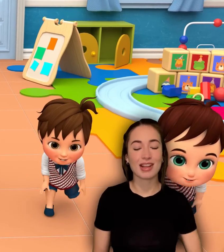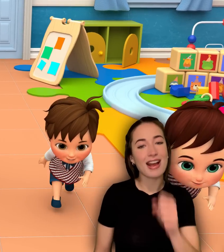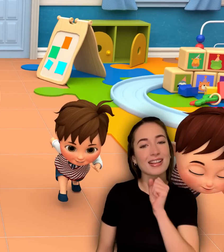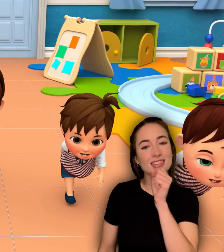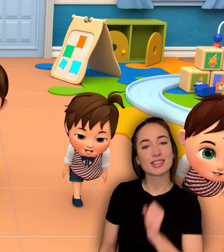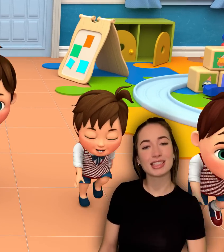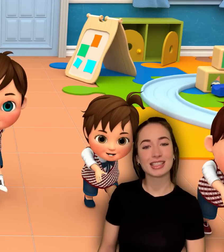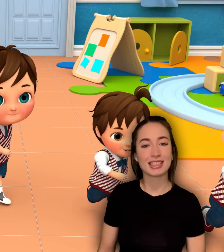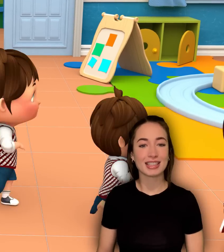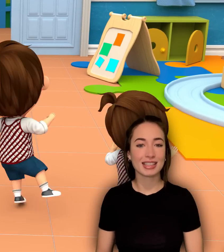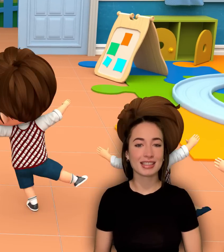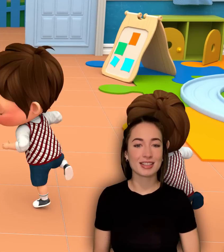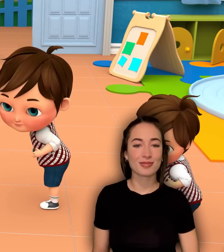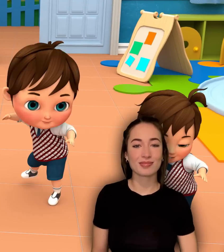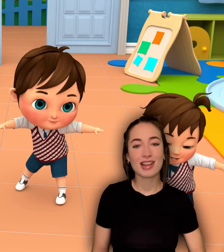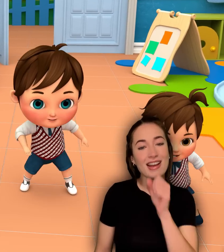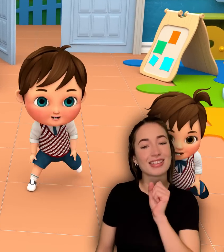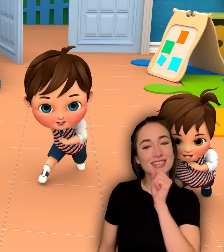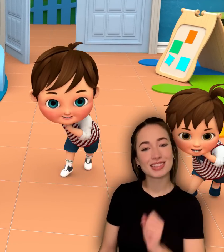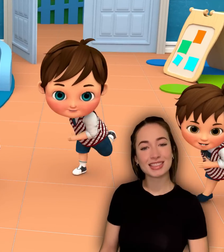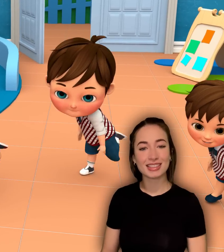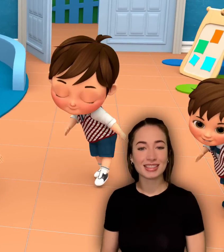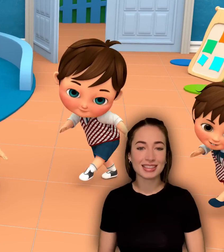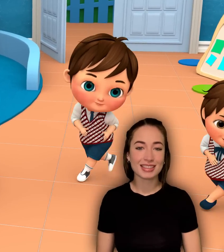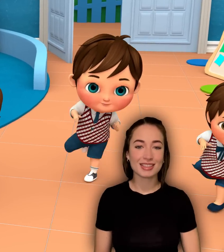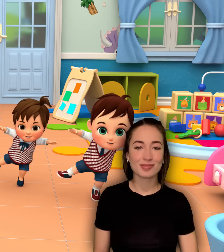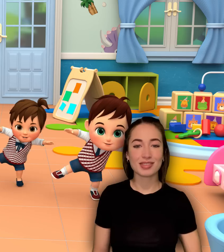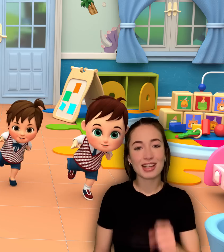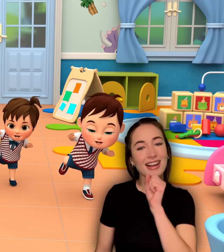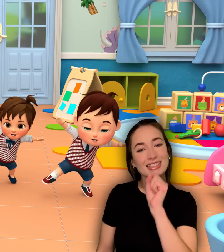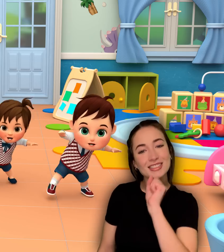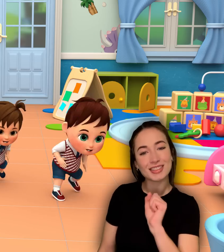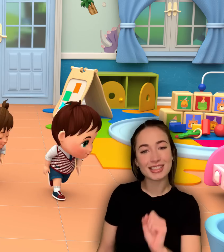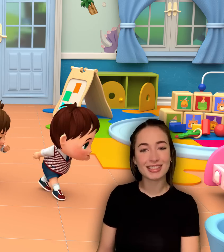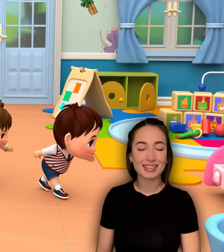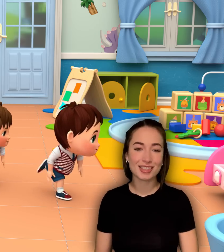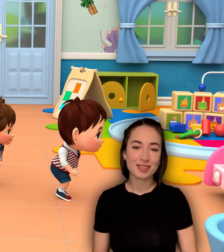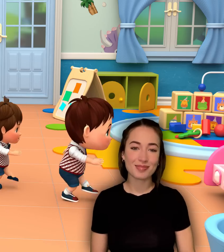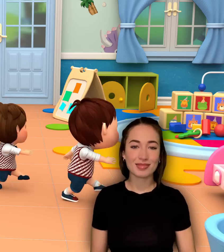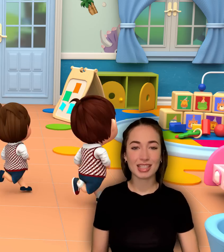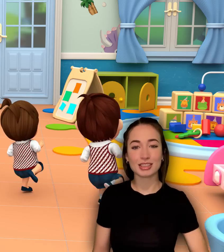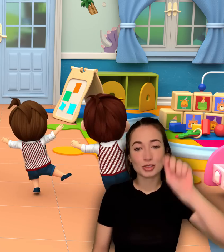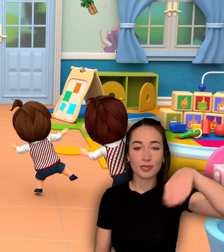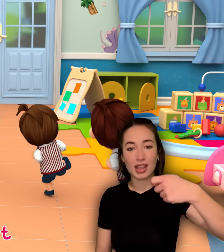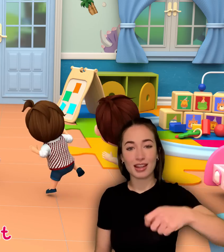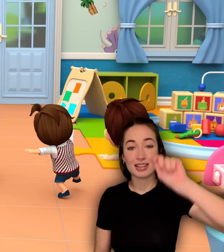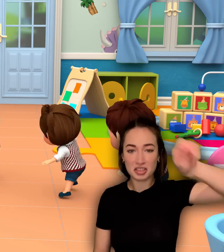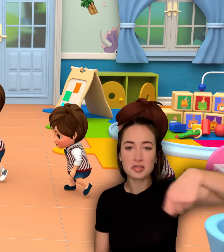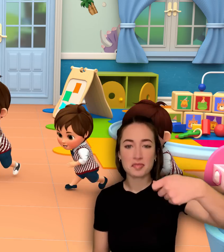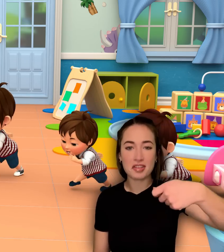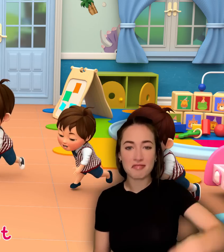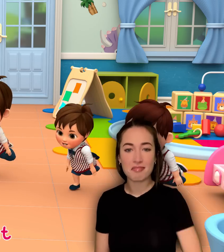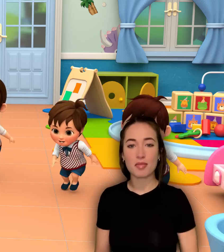cream ice cream ice cream ice cream get a scoop